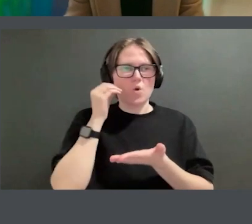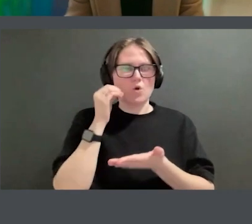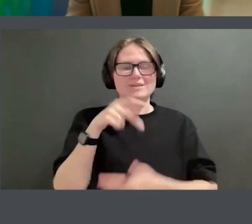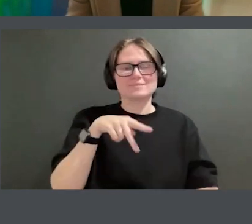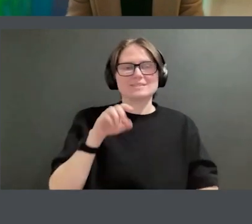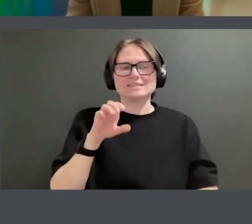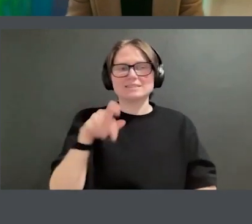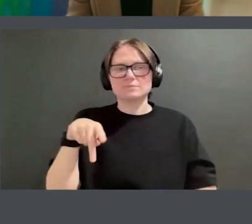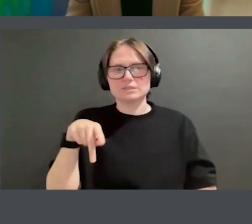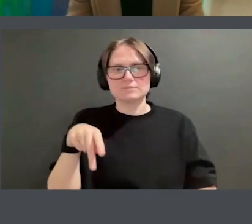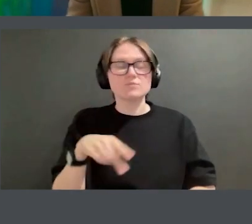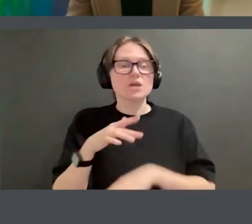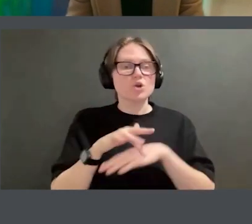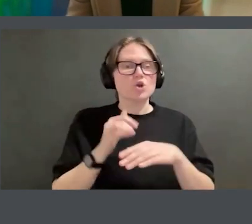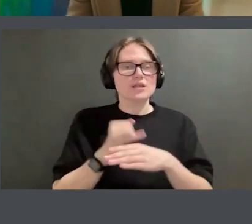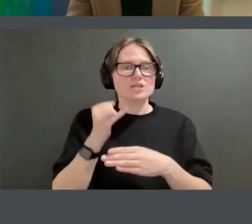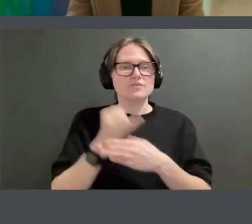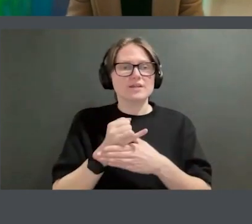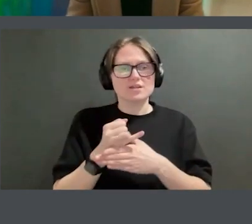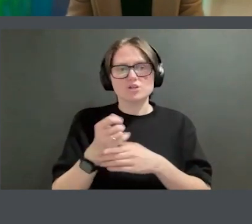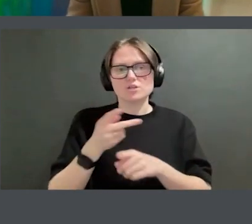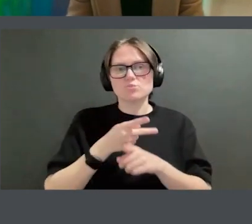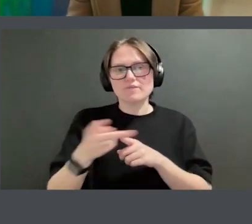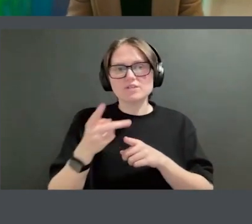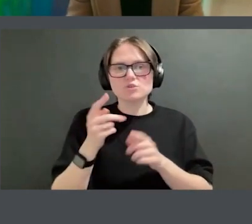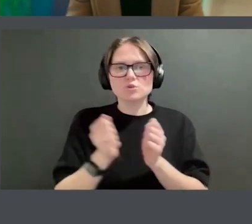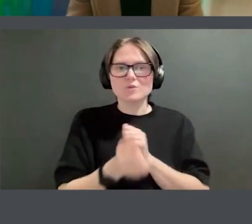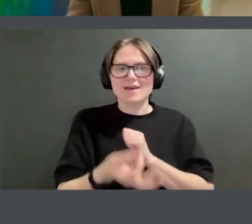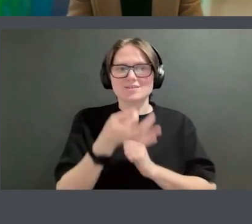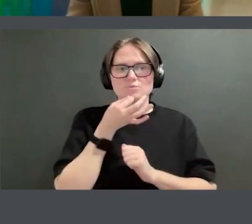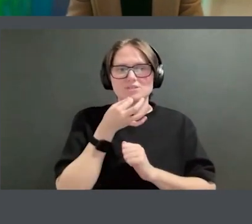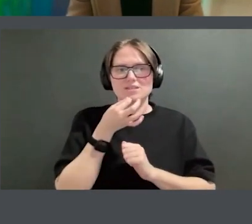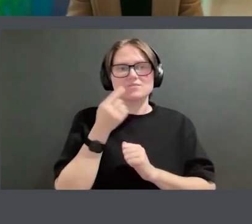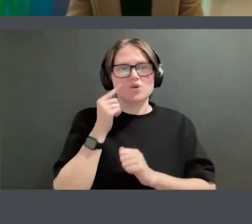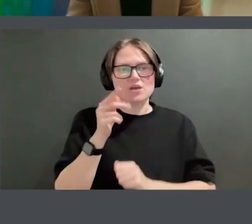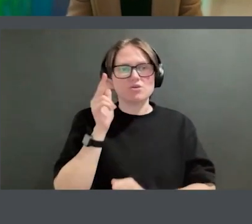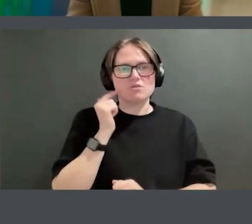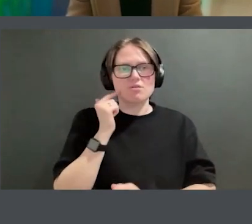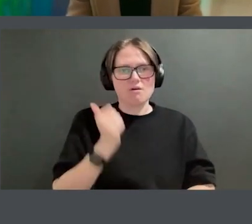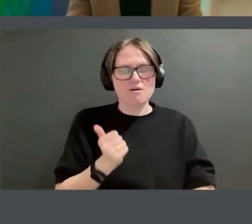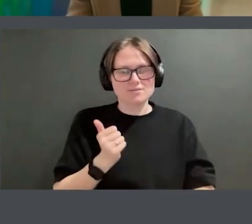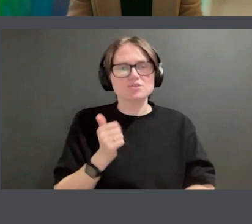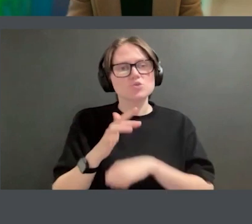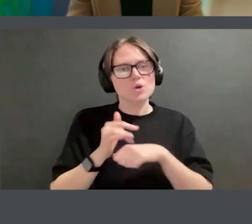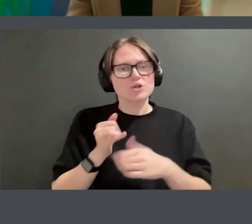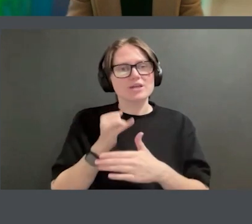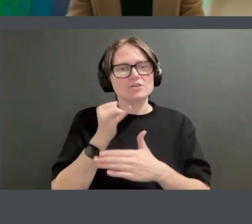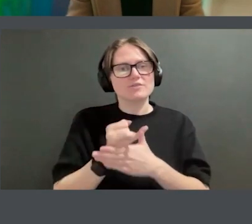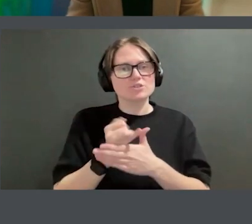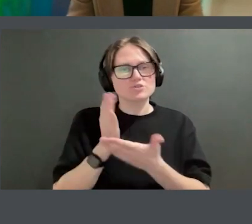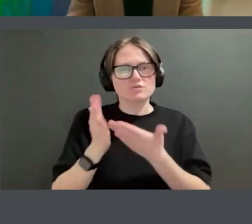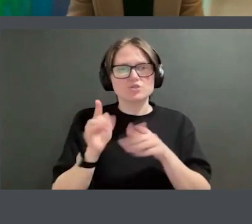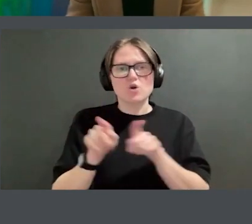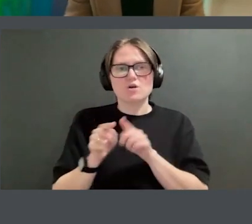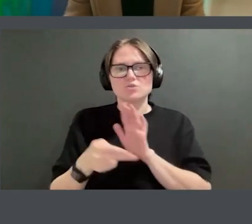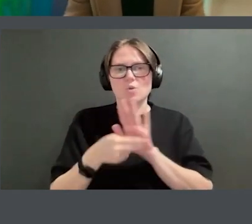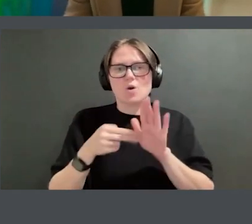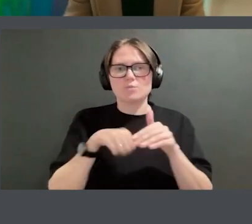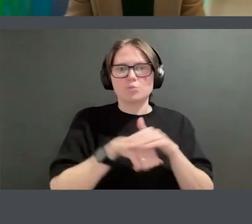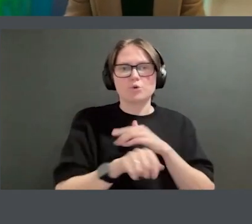early intervention services for professionals with expertise in hearing loss. So early intervention services are also known as birth to 3